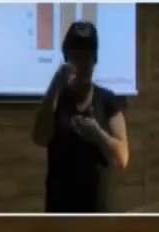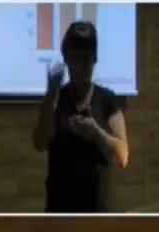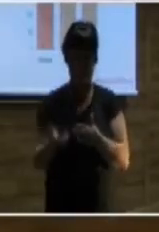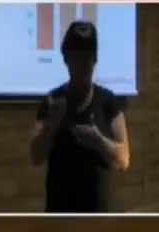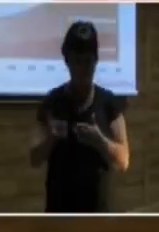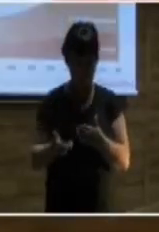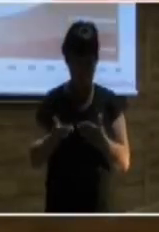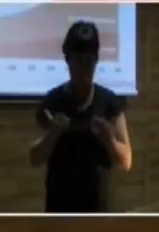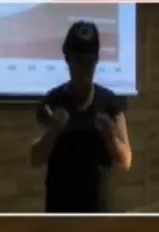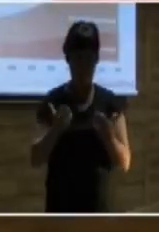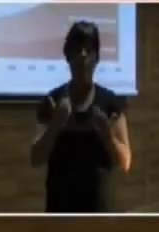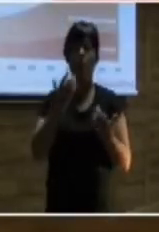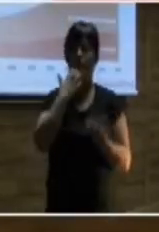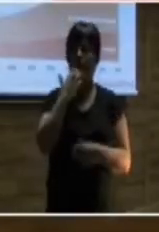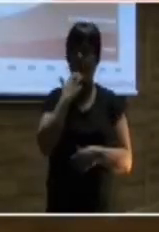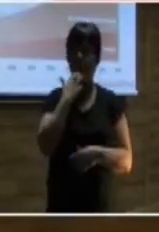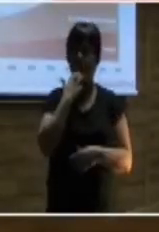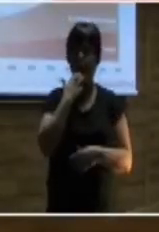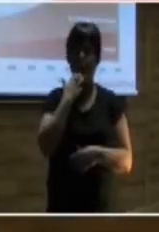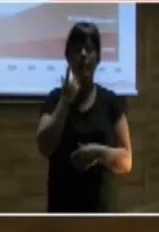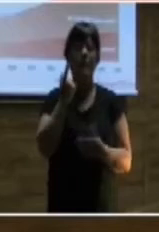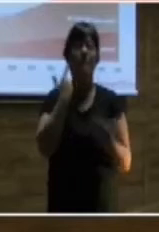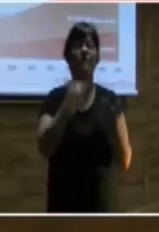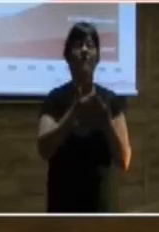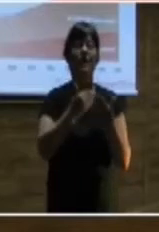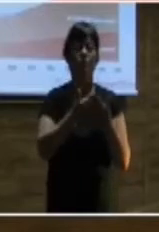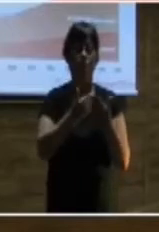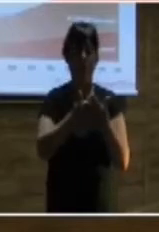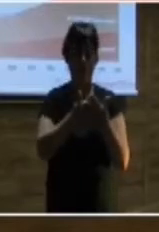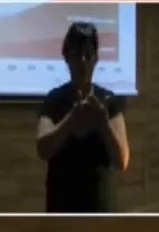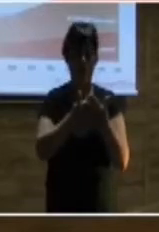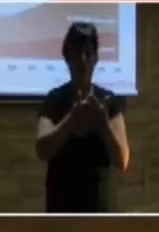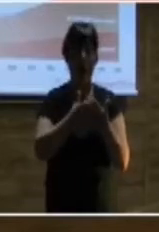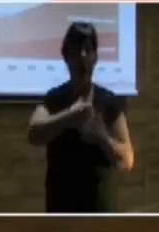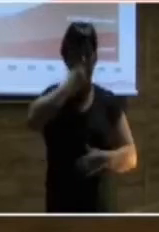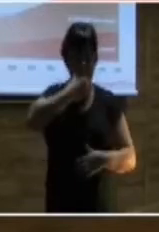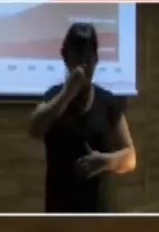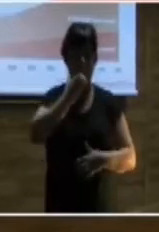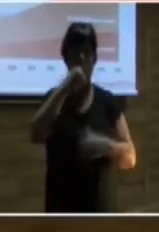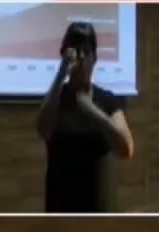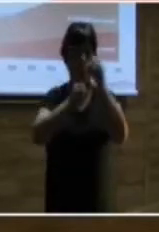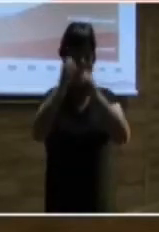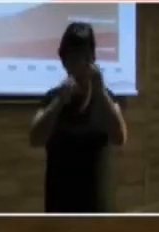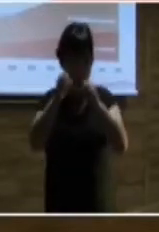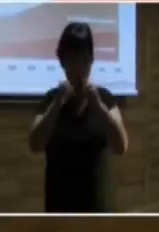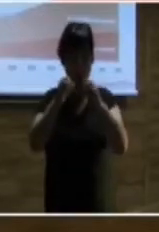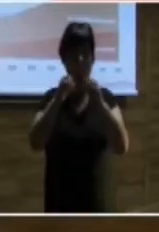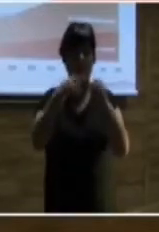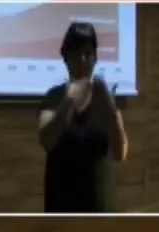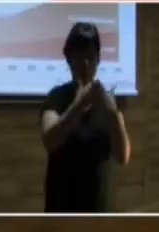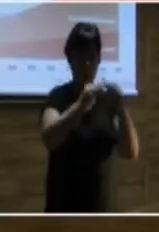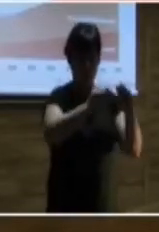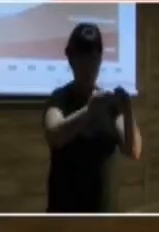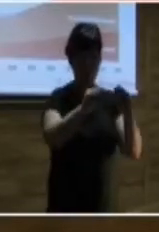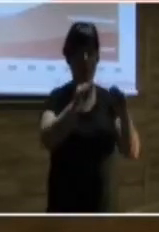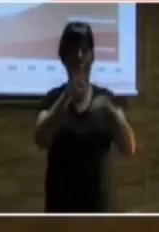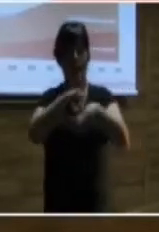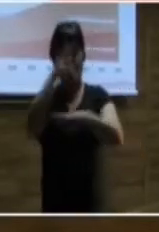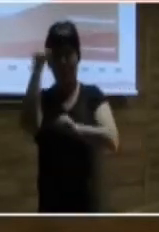Apple and Google. And here on this graph you can see, you know, in the light red,